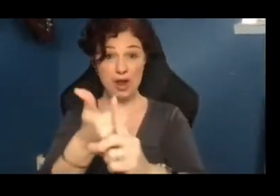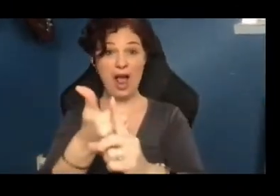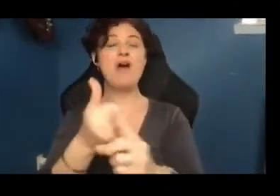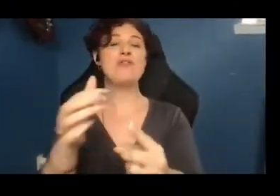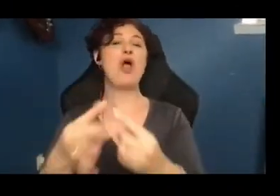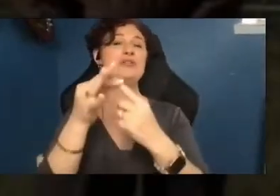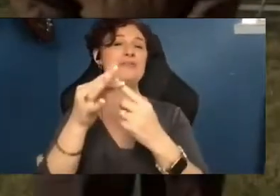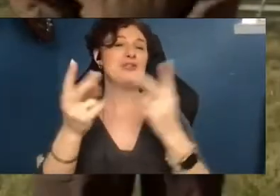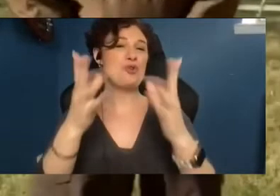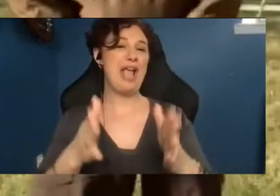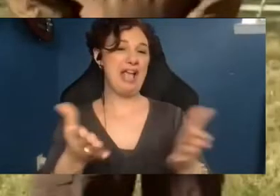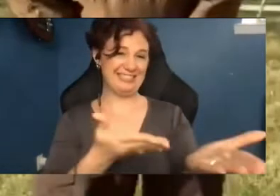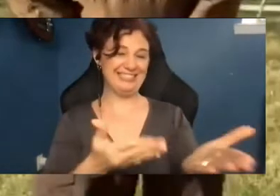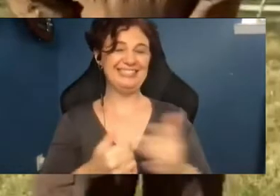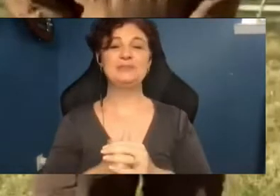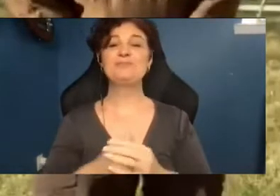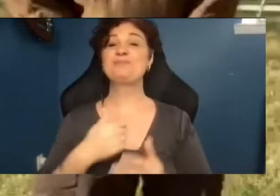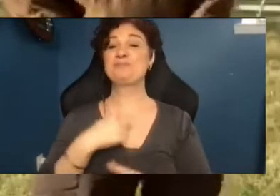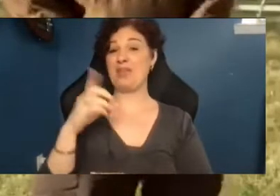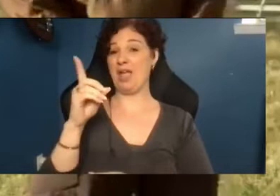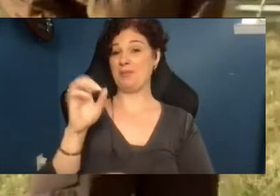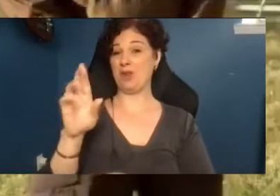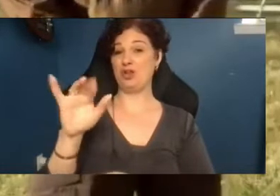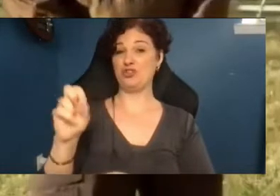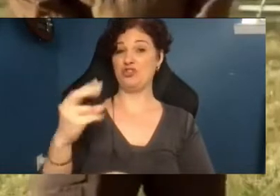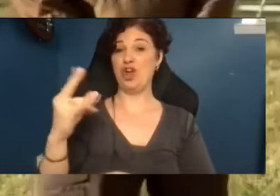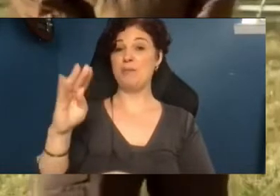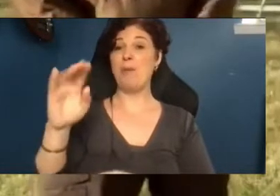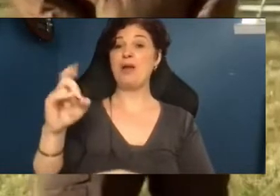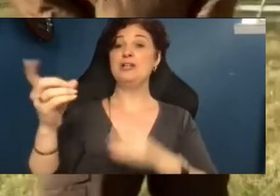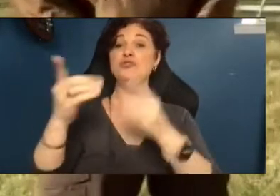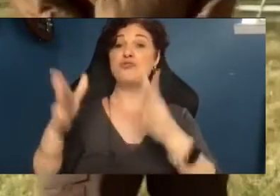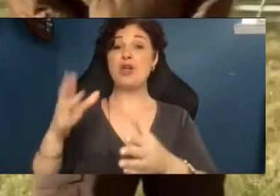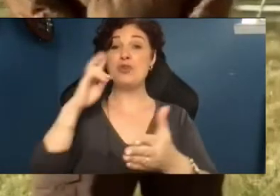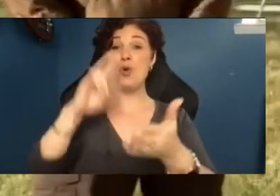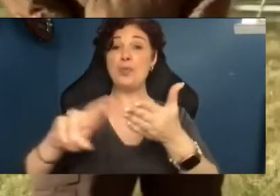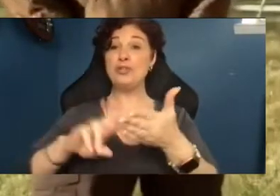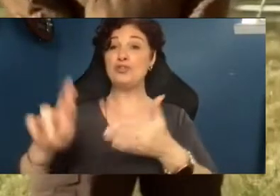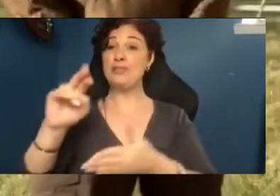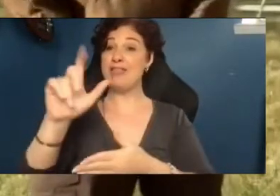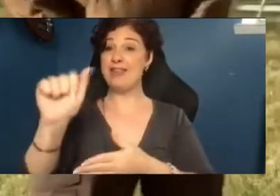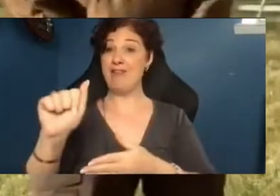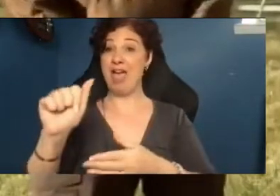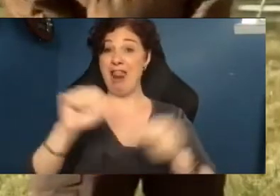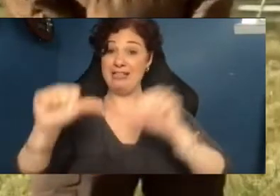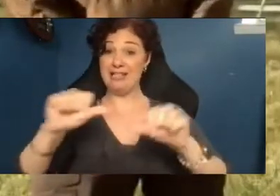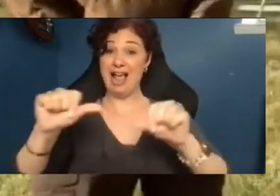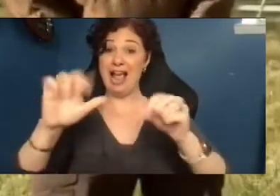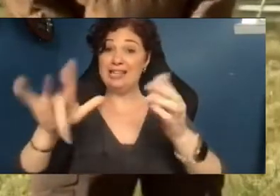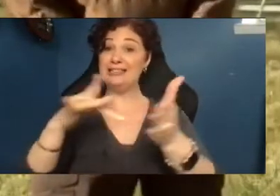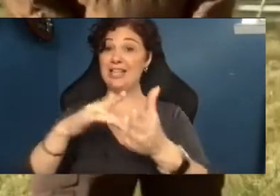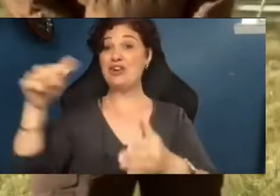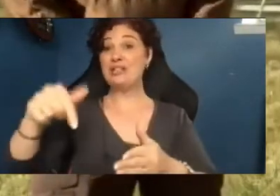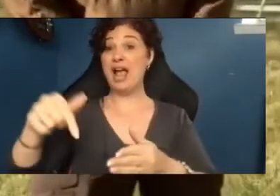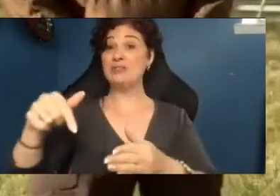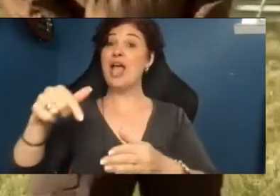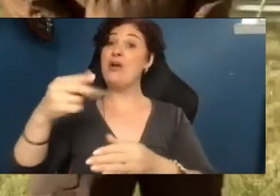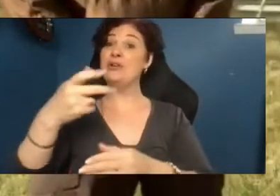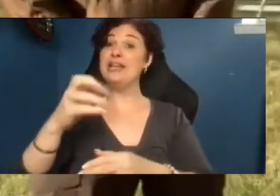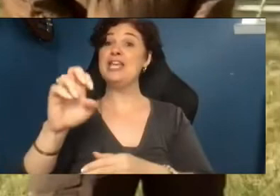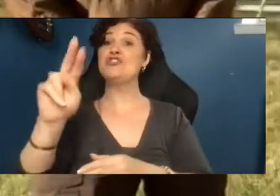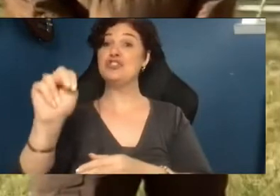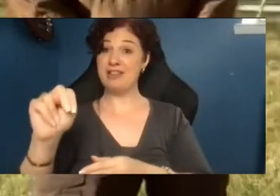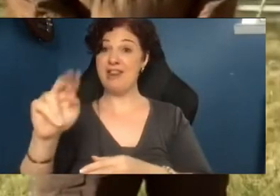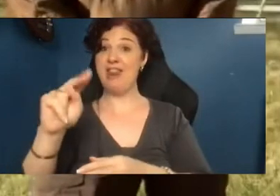our special guest today. I'm Dr. Josh Bondi. I'm the Director of Research at the Nevada Science Center in downtown Henderson, Nevada.